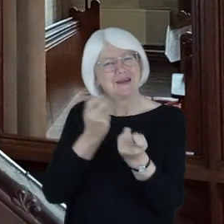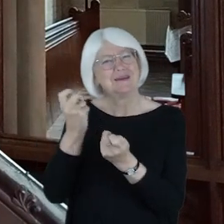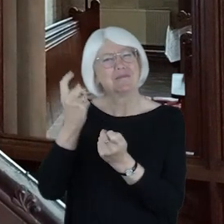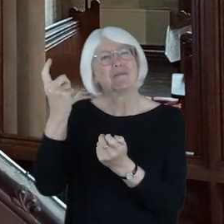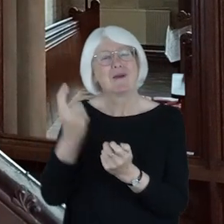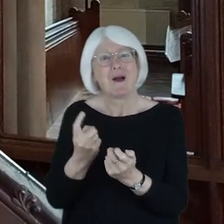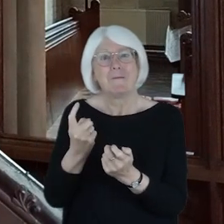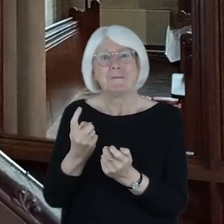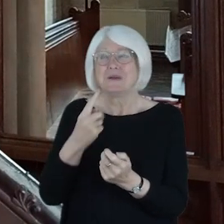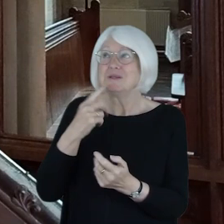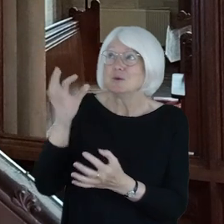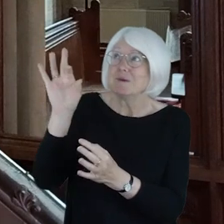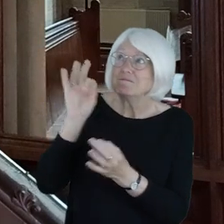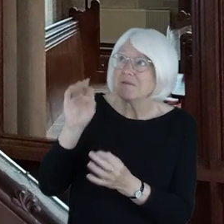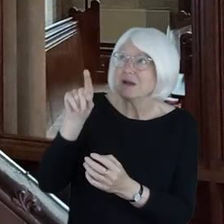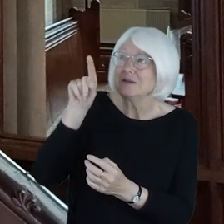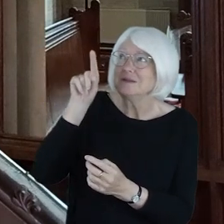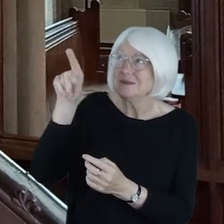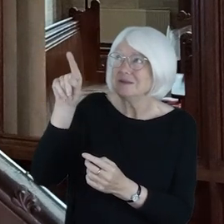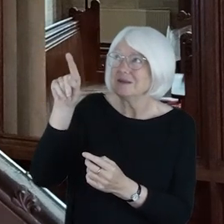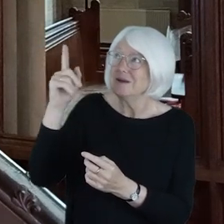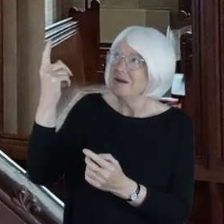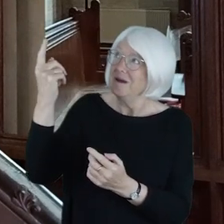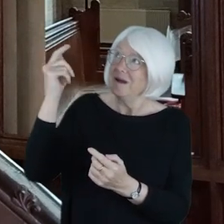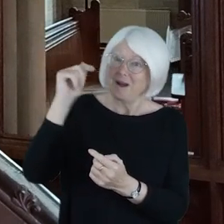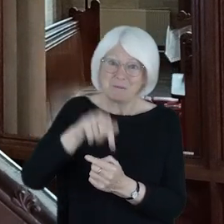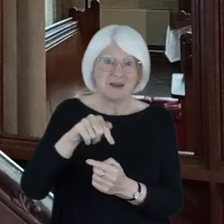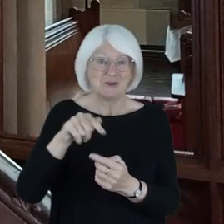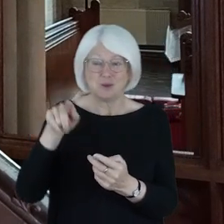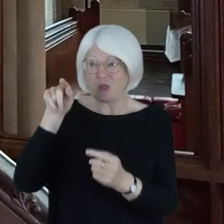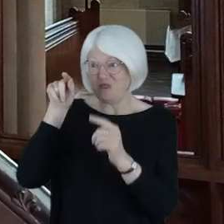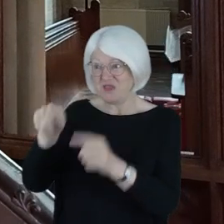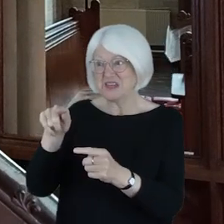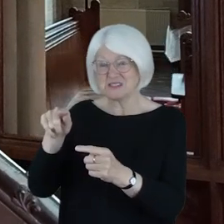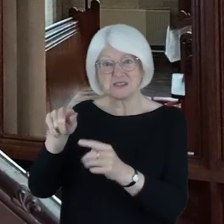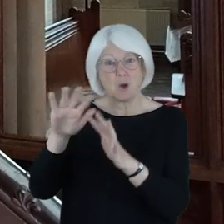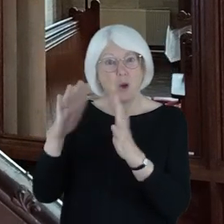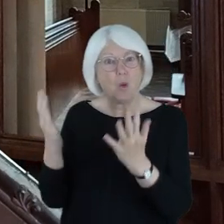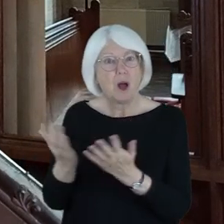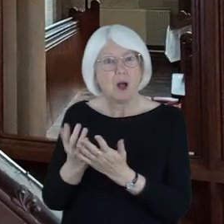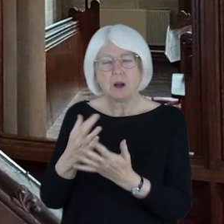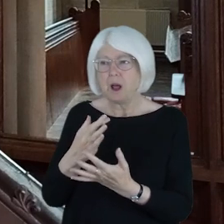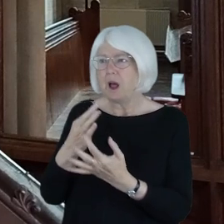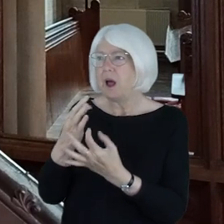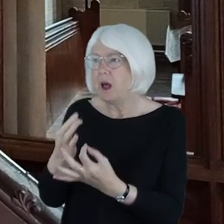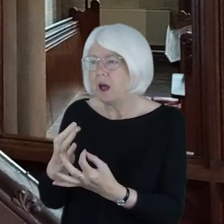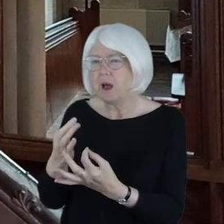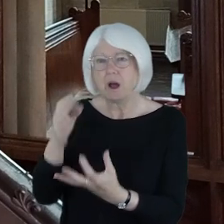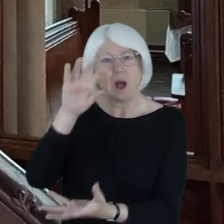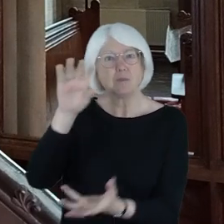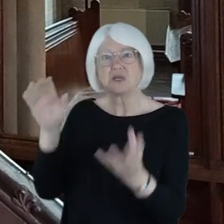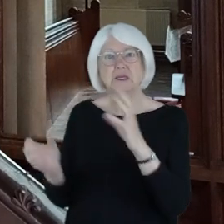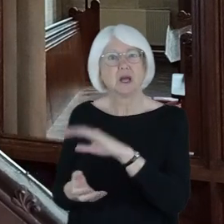this upside down and topsy-turvy world. To imagine a kingdom where we might not even get a seat at the